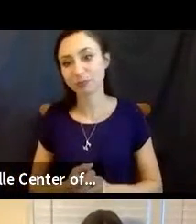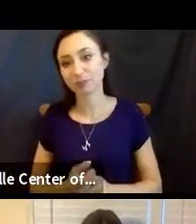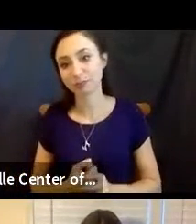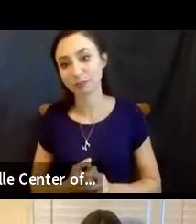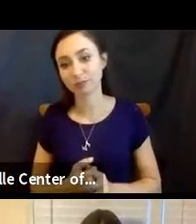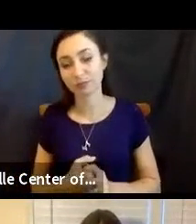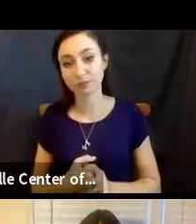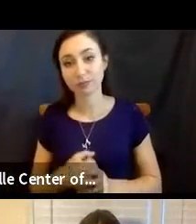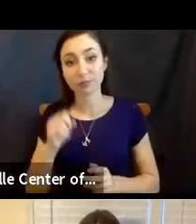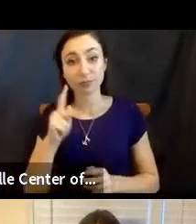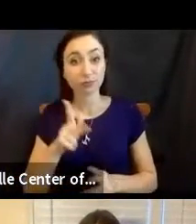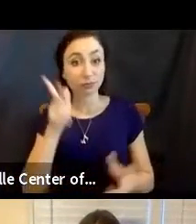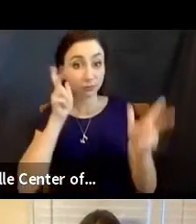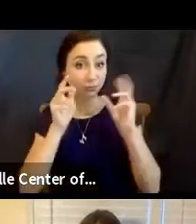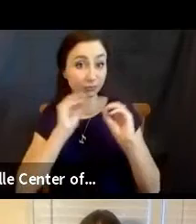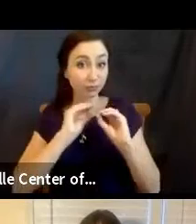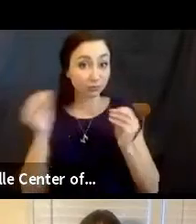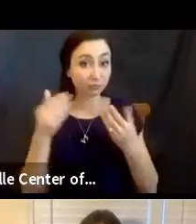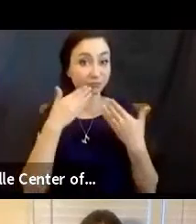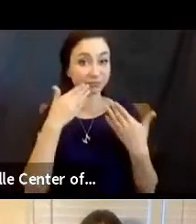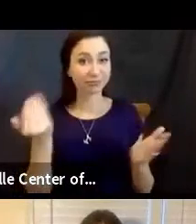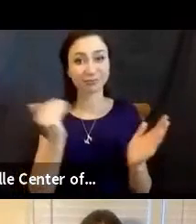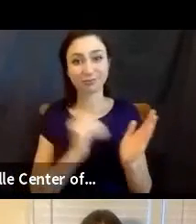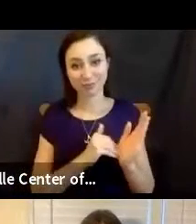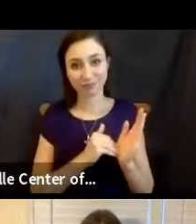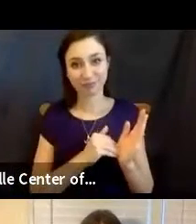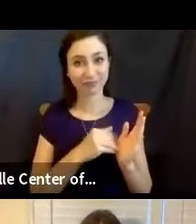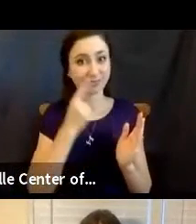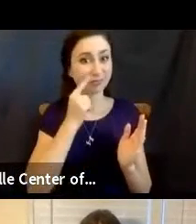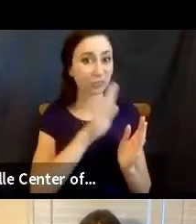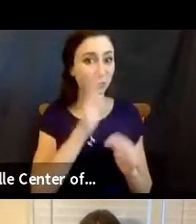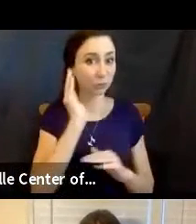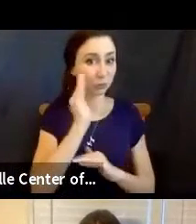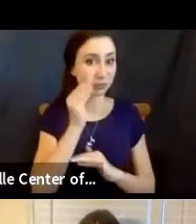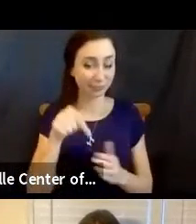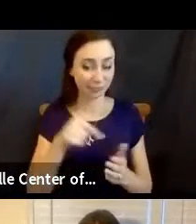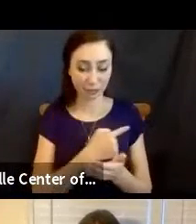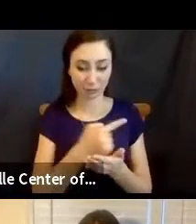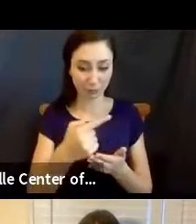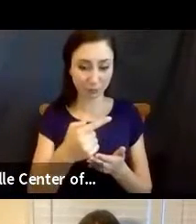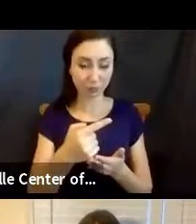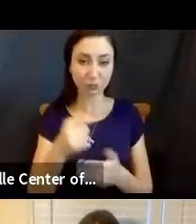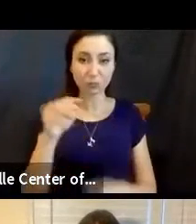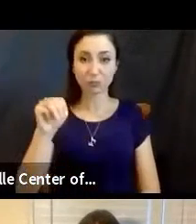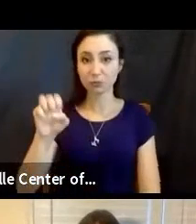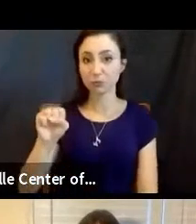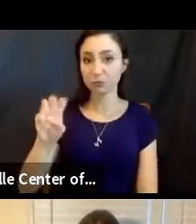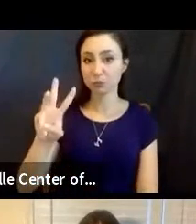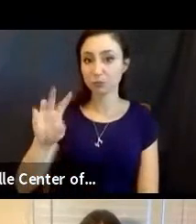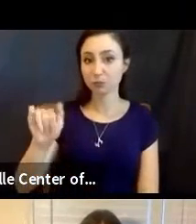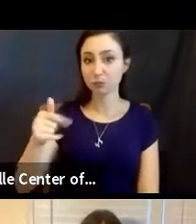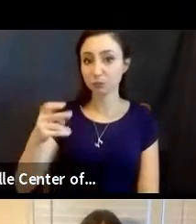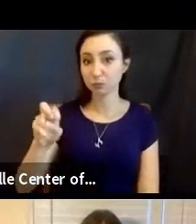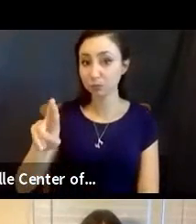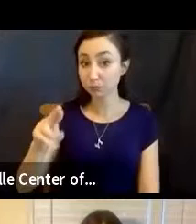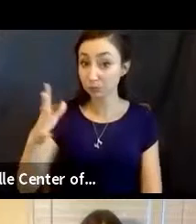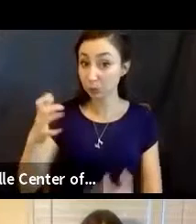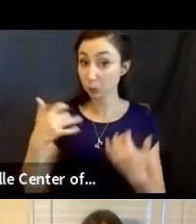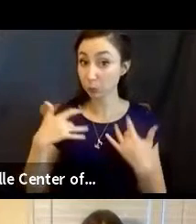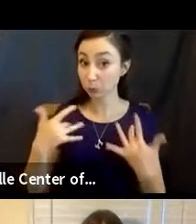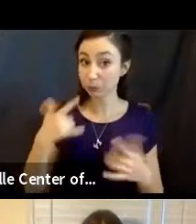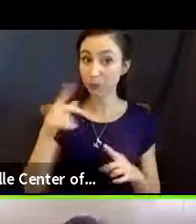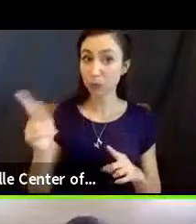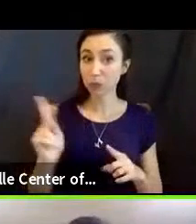All right, hearing none, thank you again for your presentation this week. Ms. Wagner, did you want to give us an update on Knox County